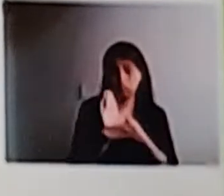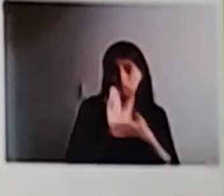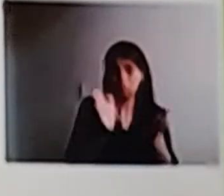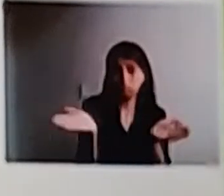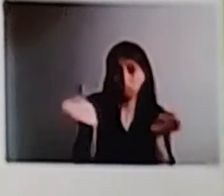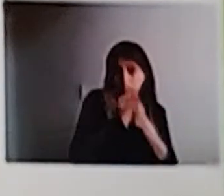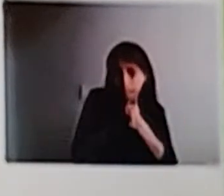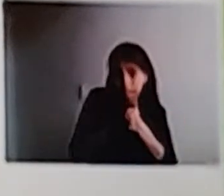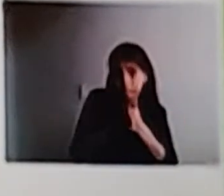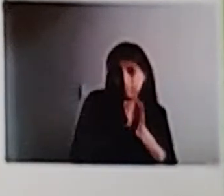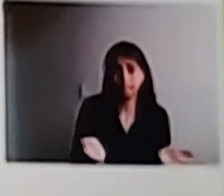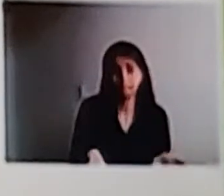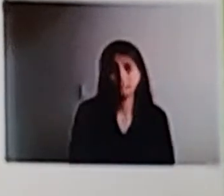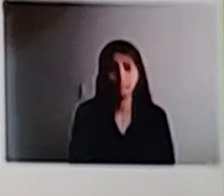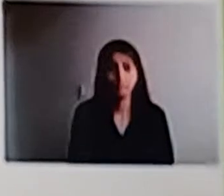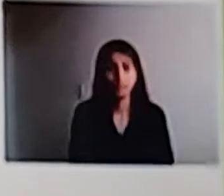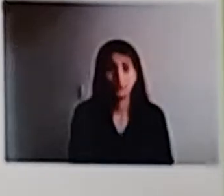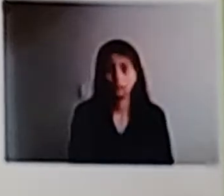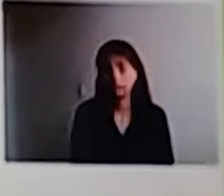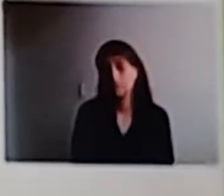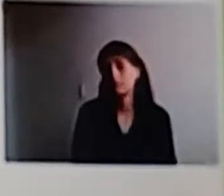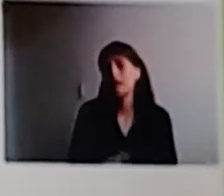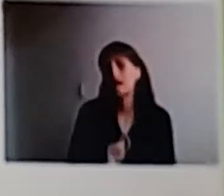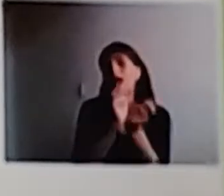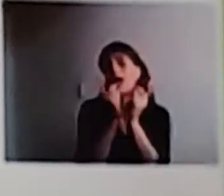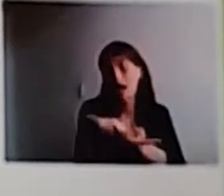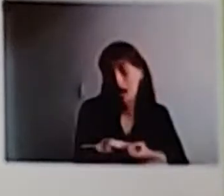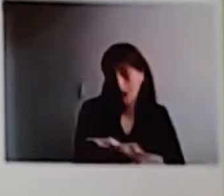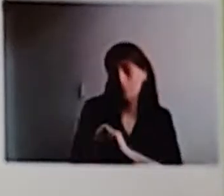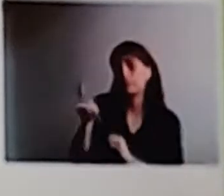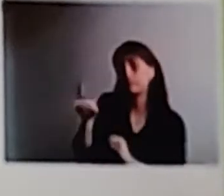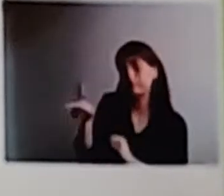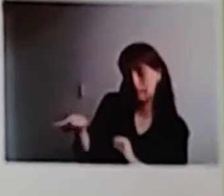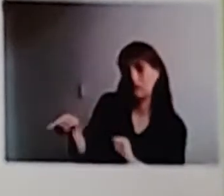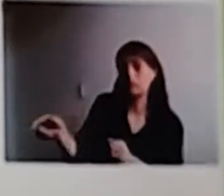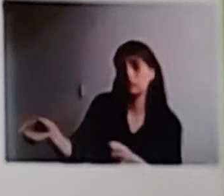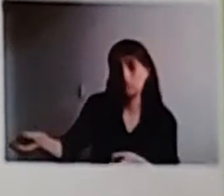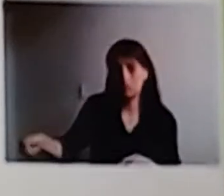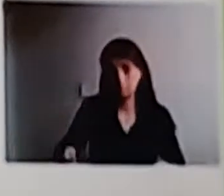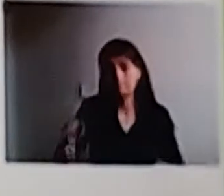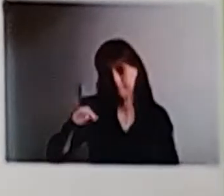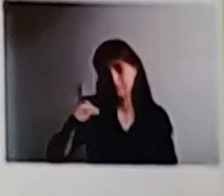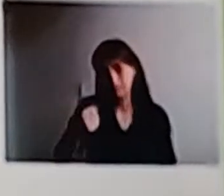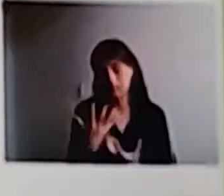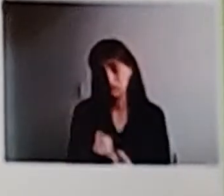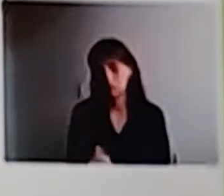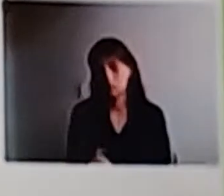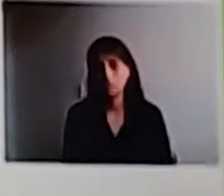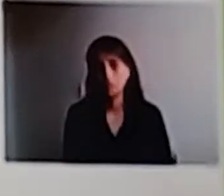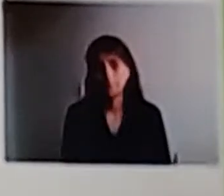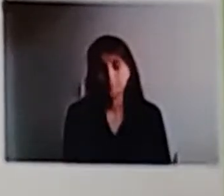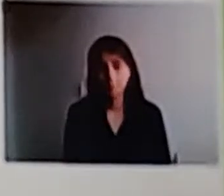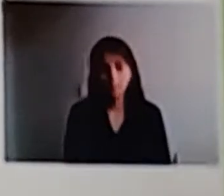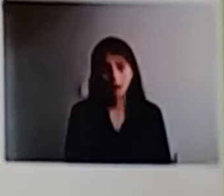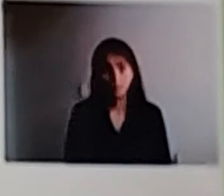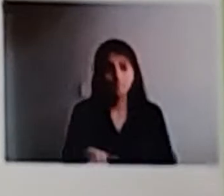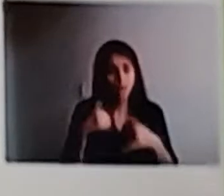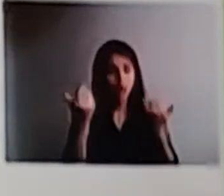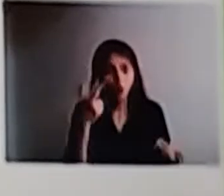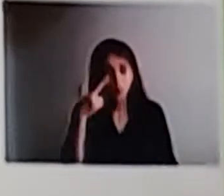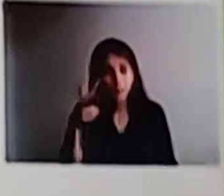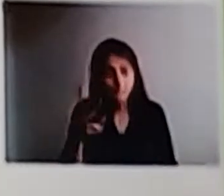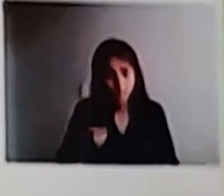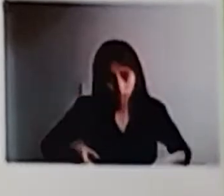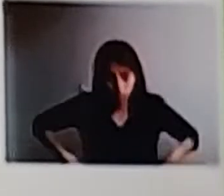Here we'll go to the interior corridor, inside corridor of the building. If the corridor is very long, like